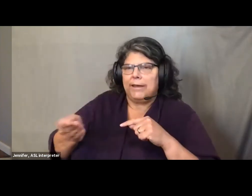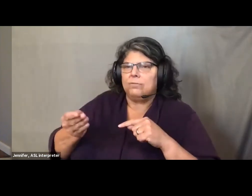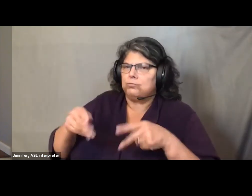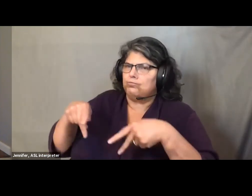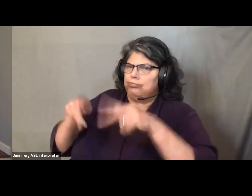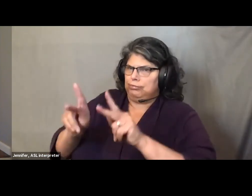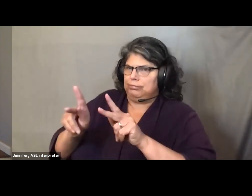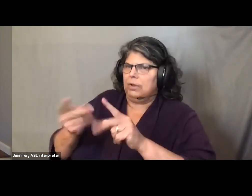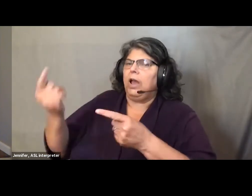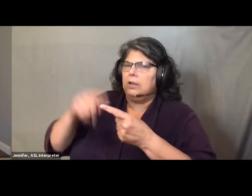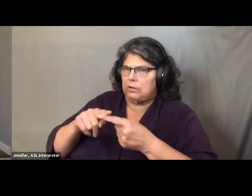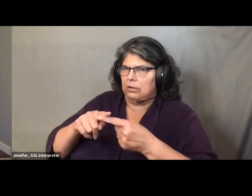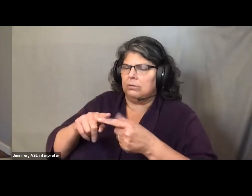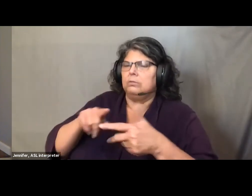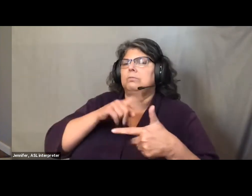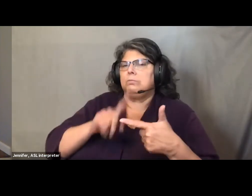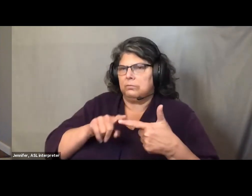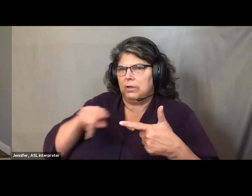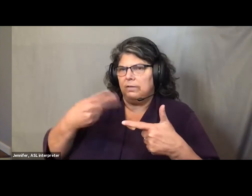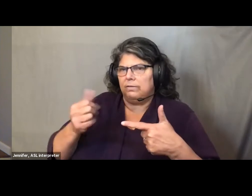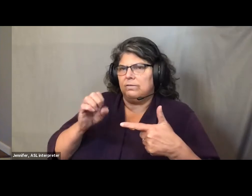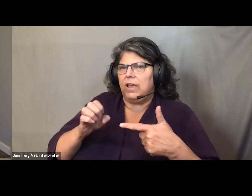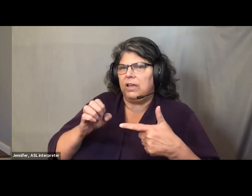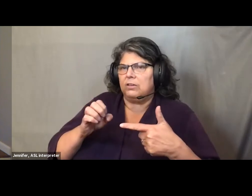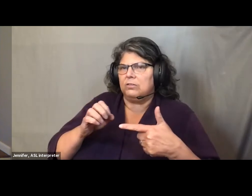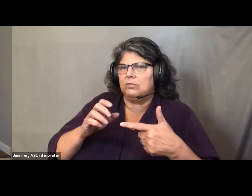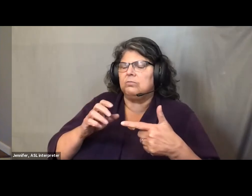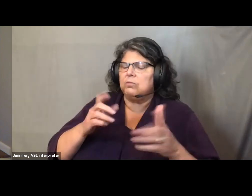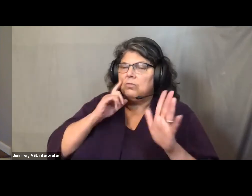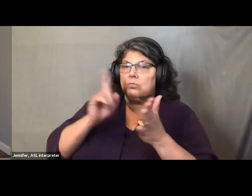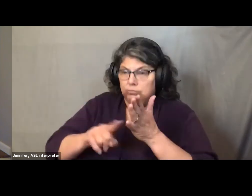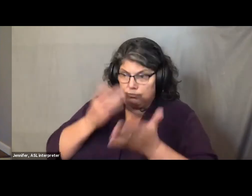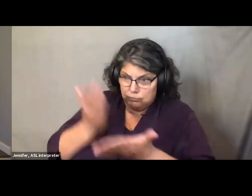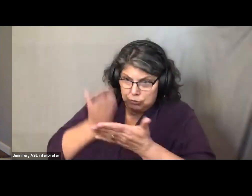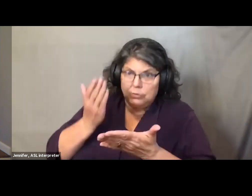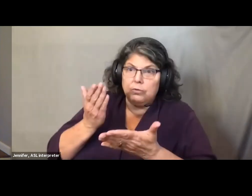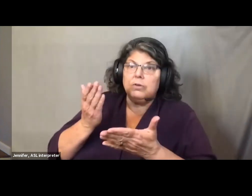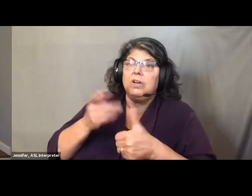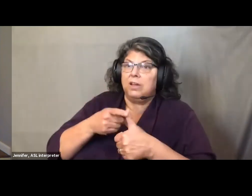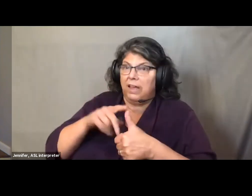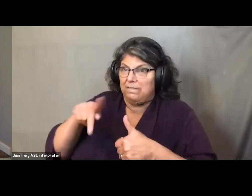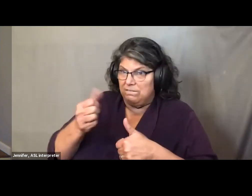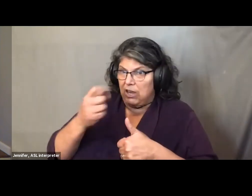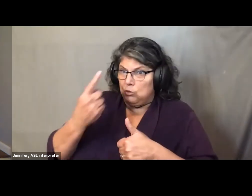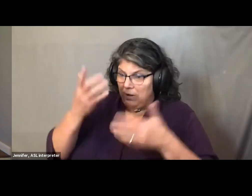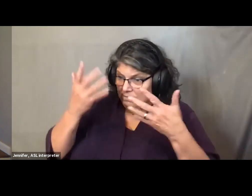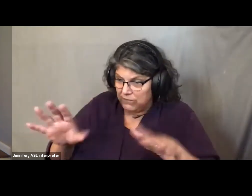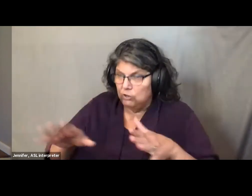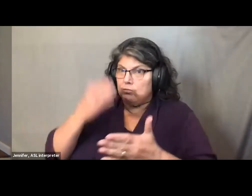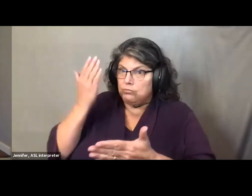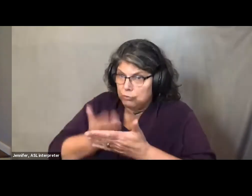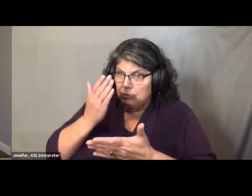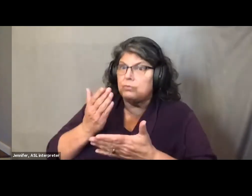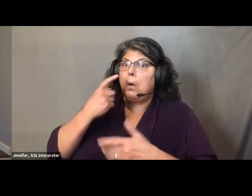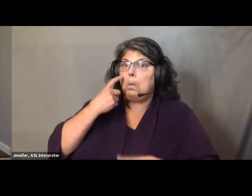until clarification or verification that phase 1 is complete. So we can accept those applications and